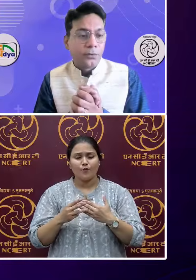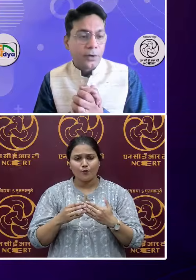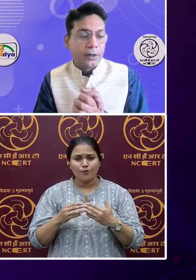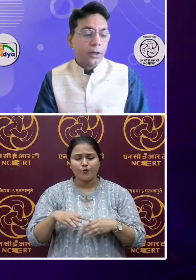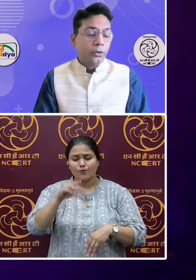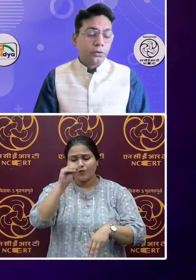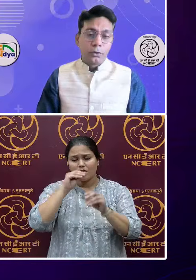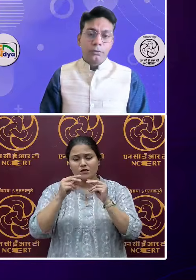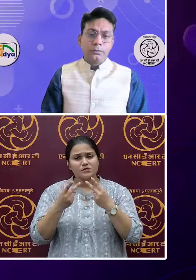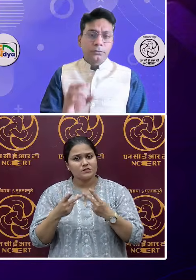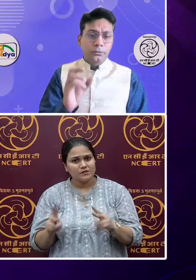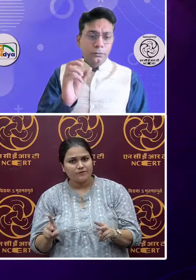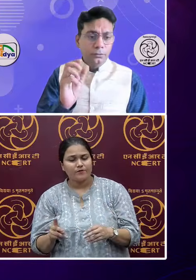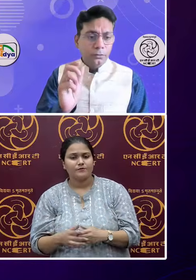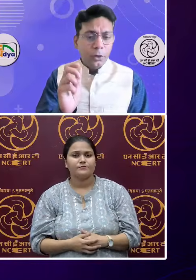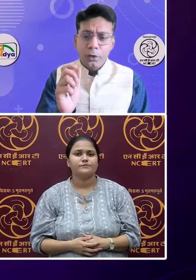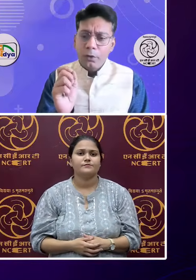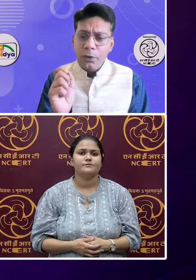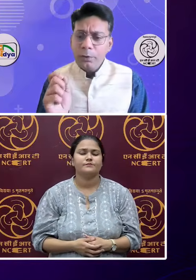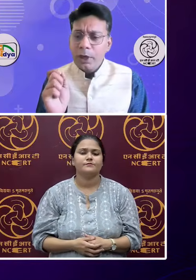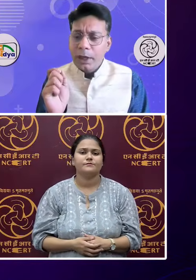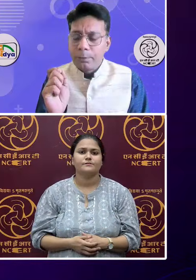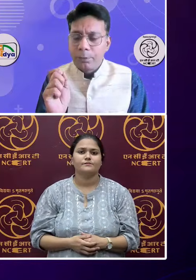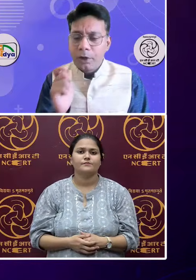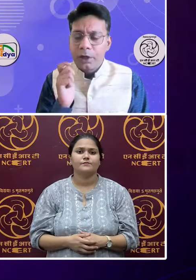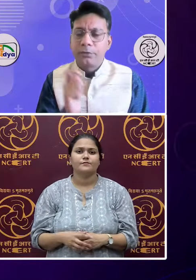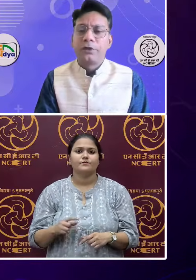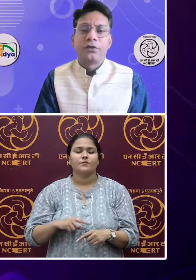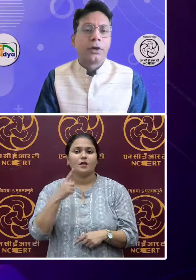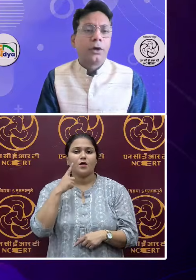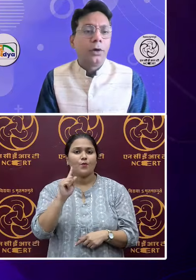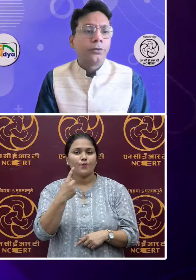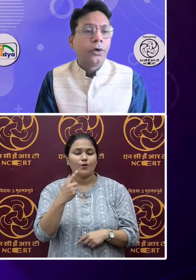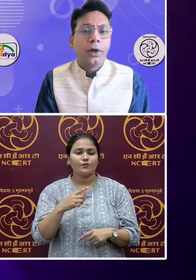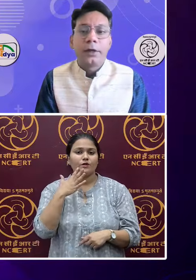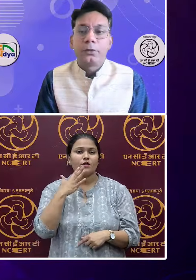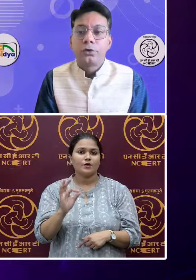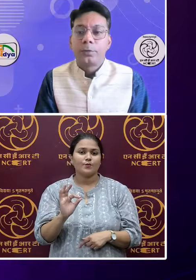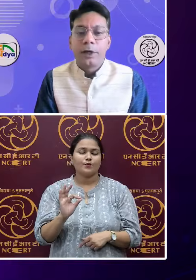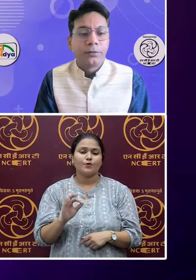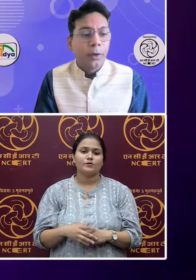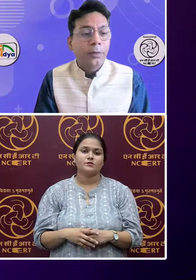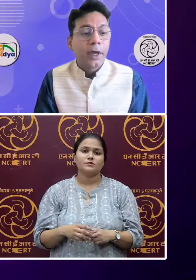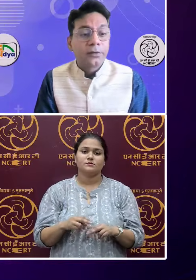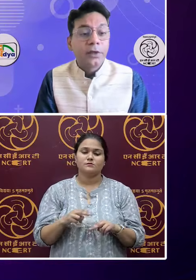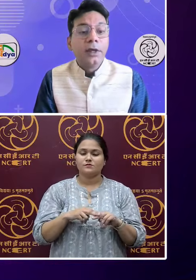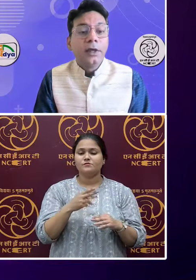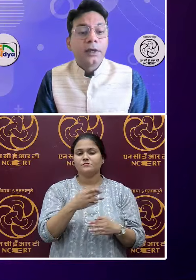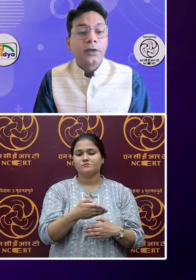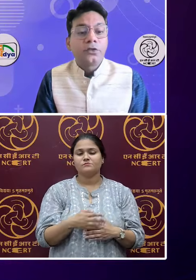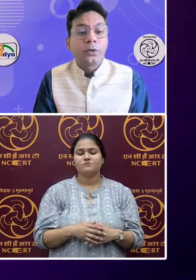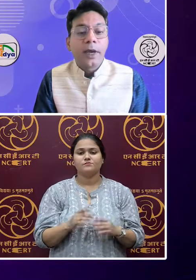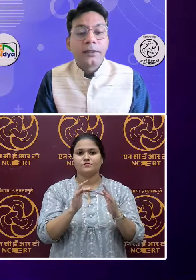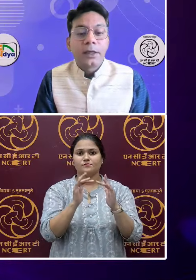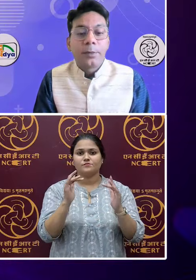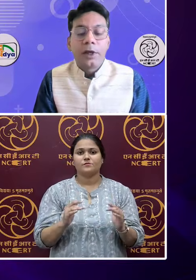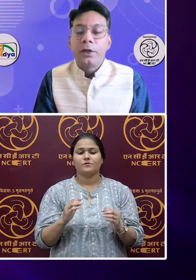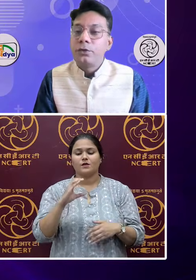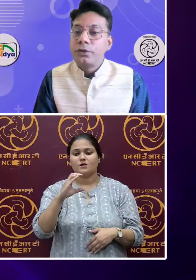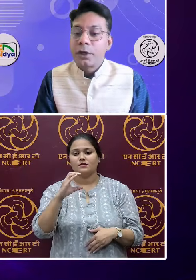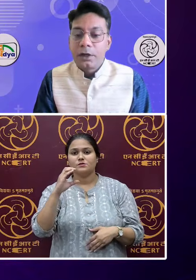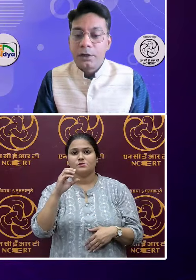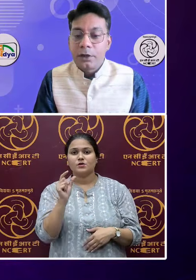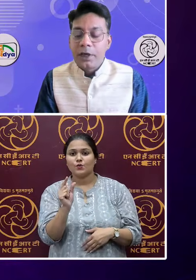will be different. So one of the important feature of online course platform is